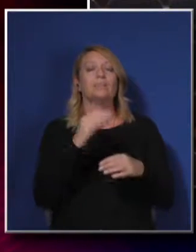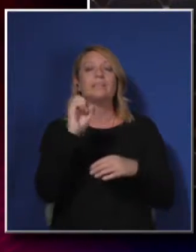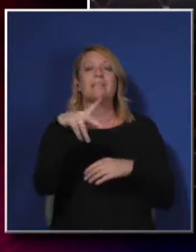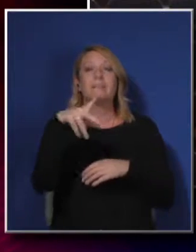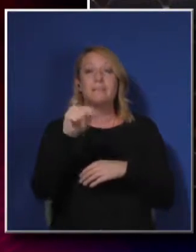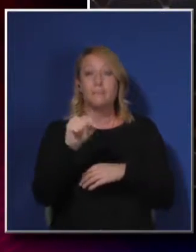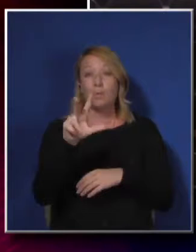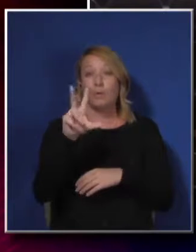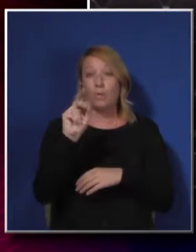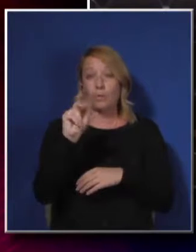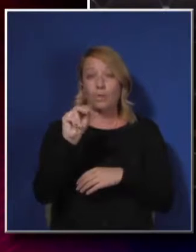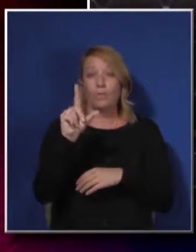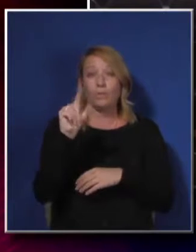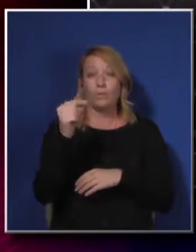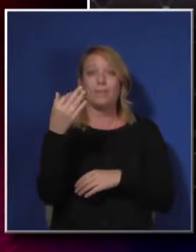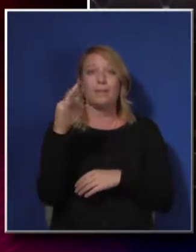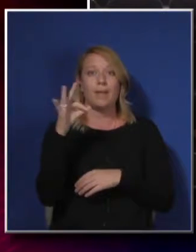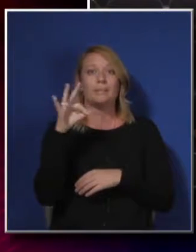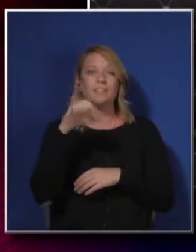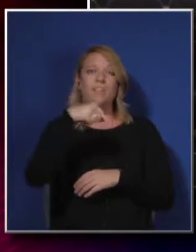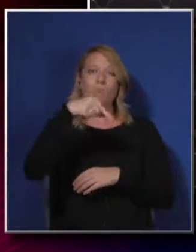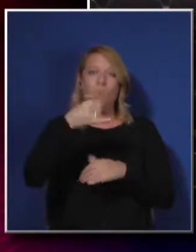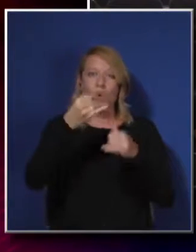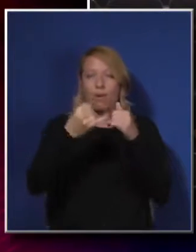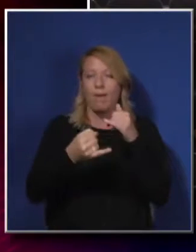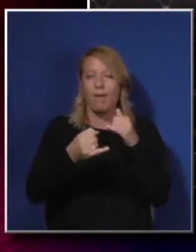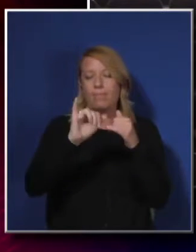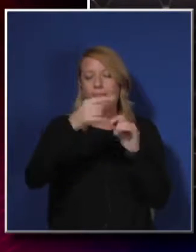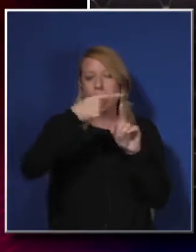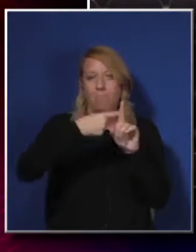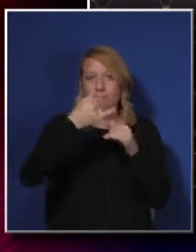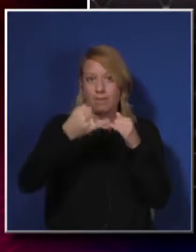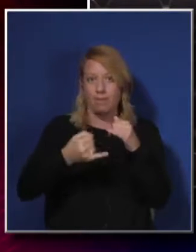30, 2019. For comparative purposes, the